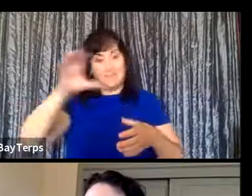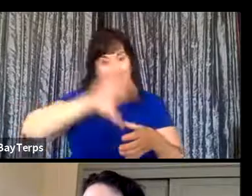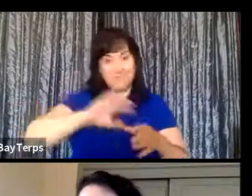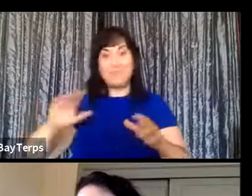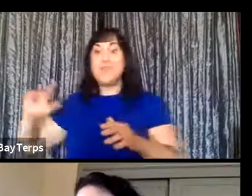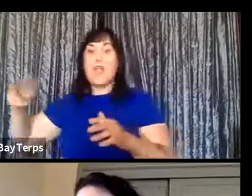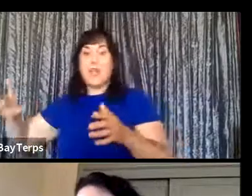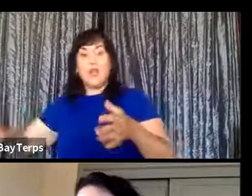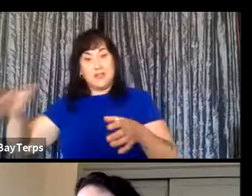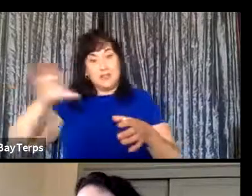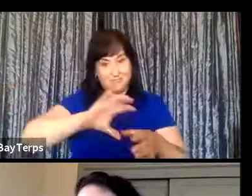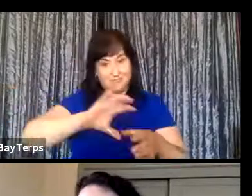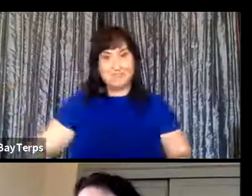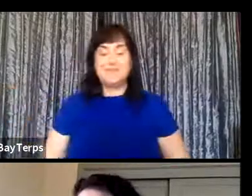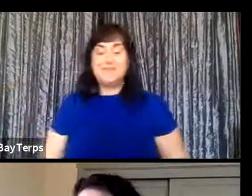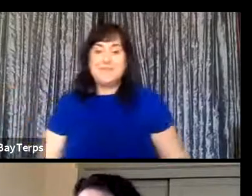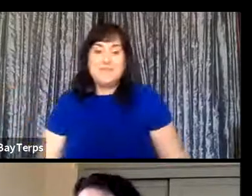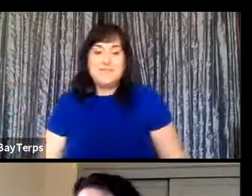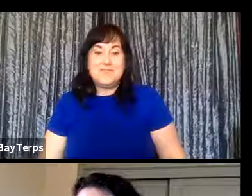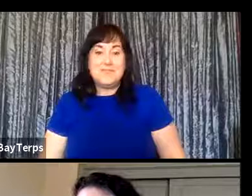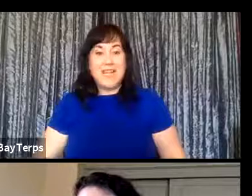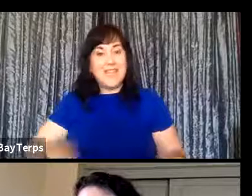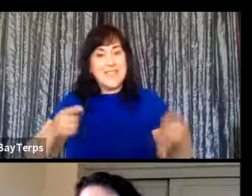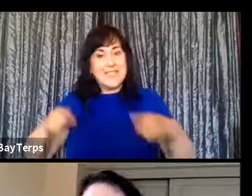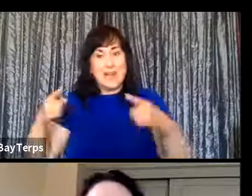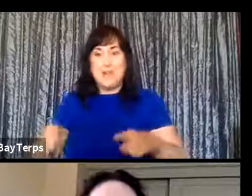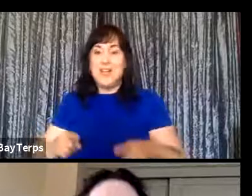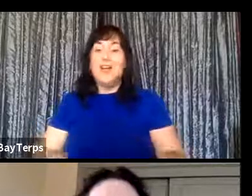just lost the ability to be able to count. This is what happens when you speak